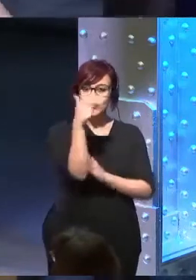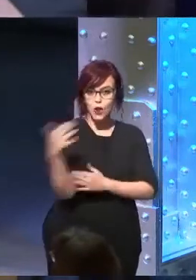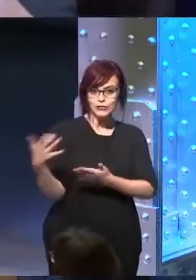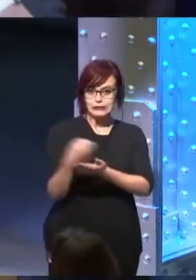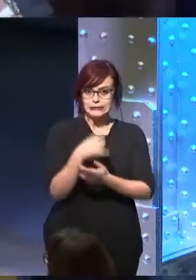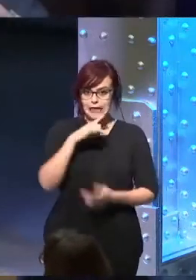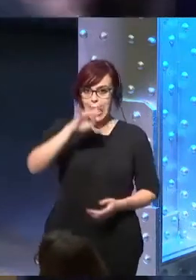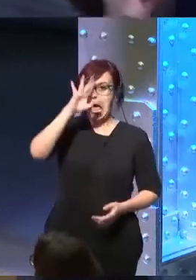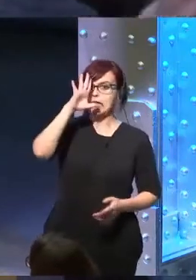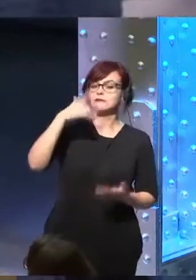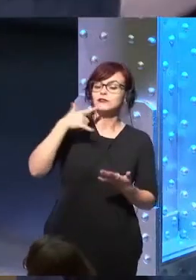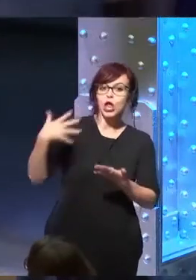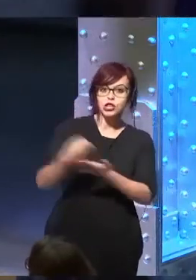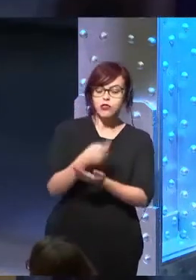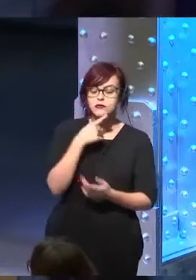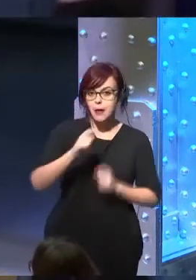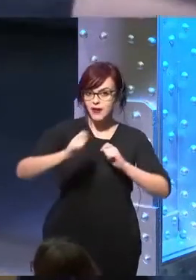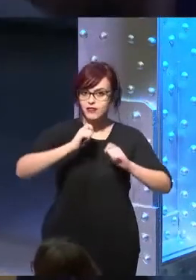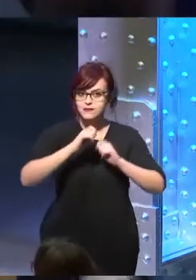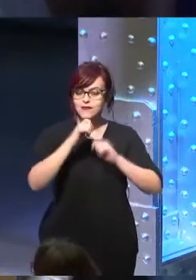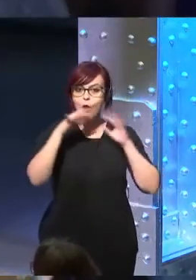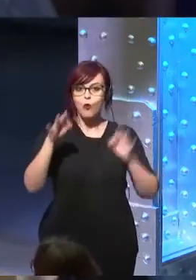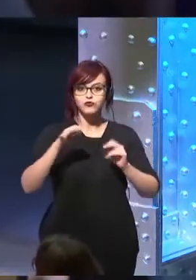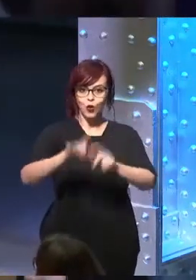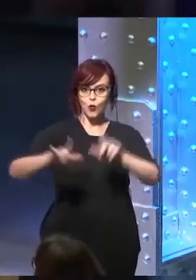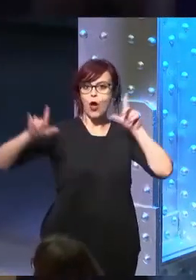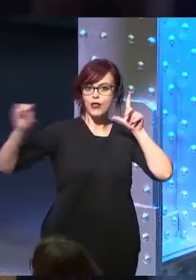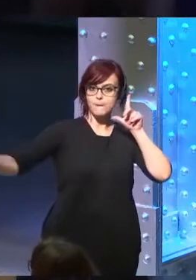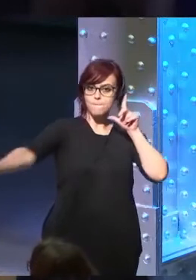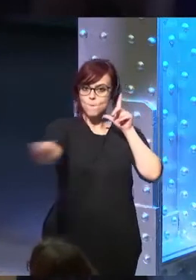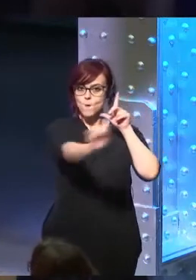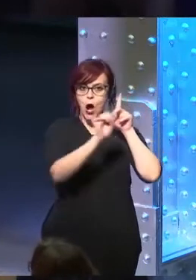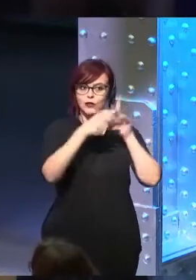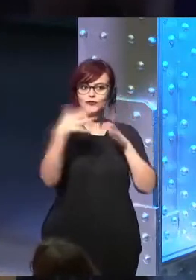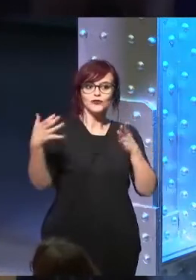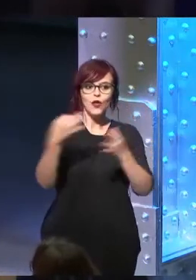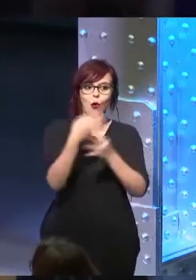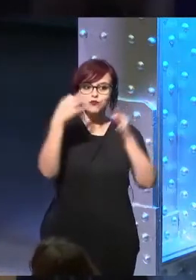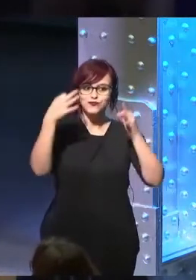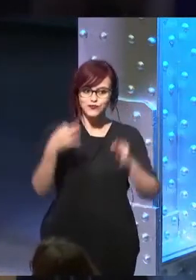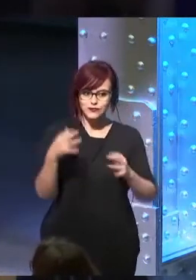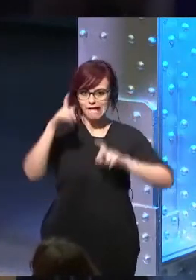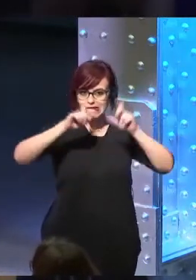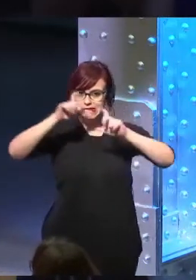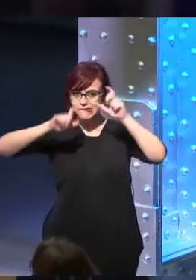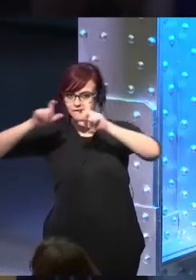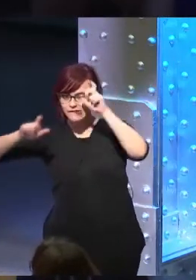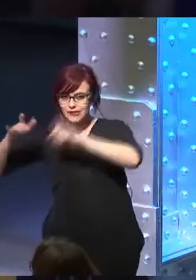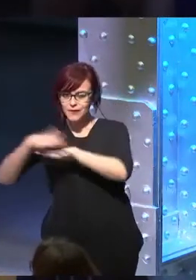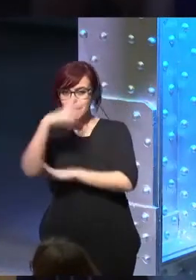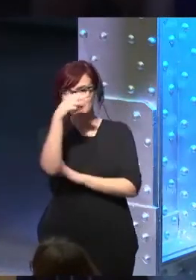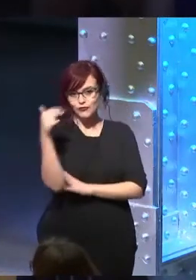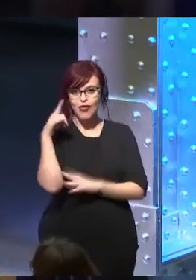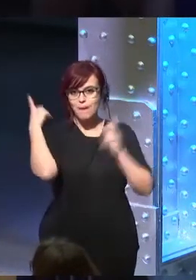and every photographer got her standing in front of the Medusa picture.